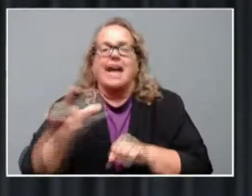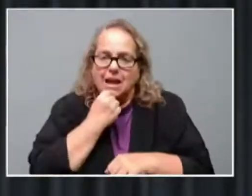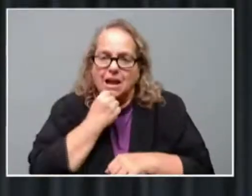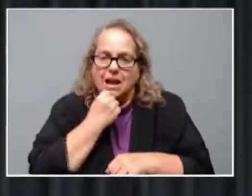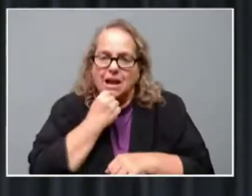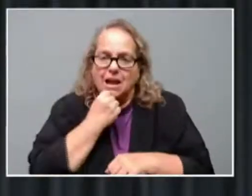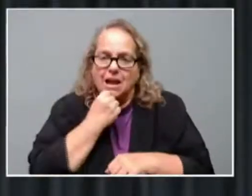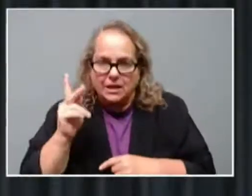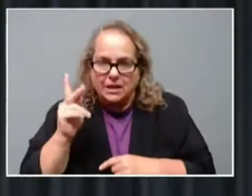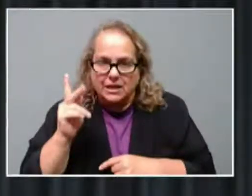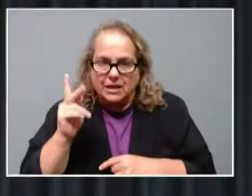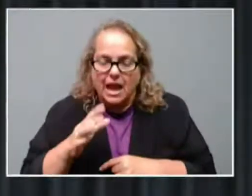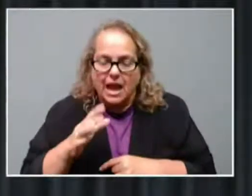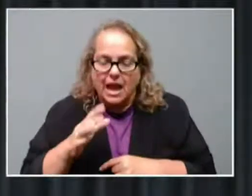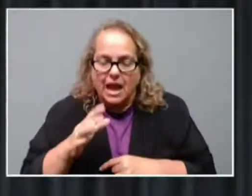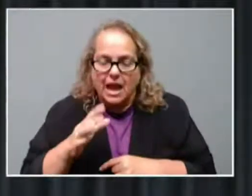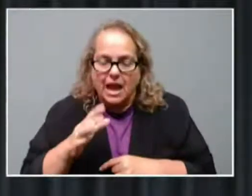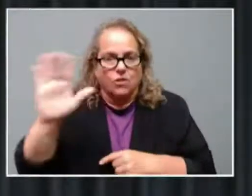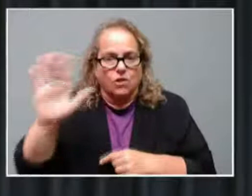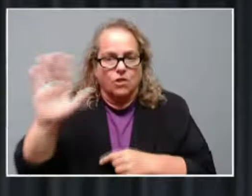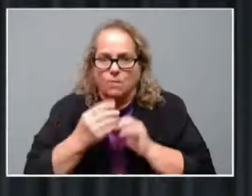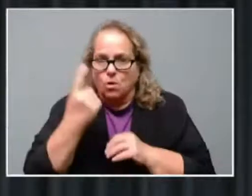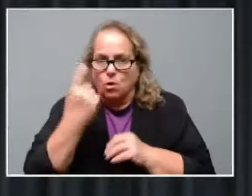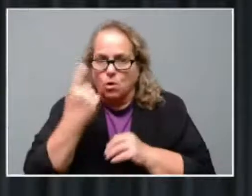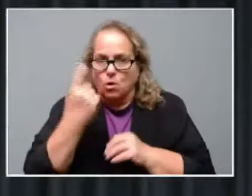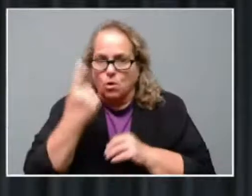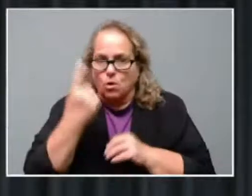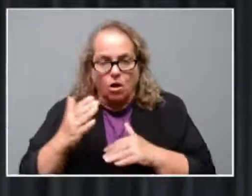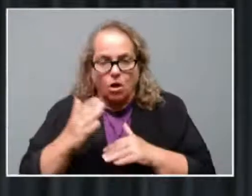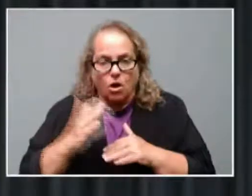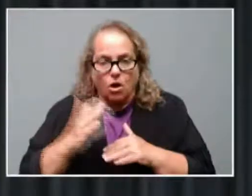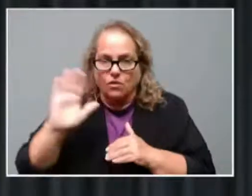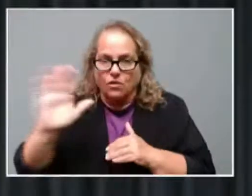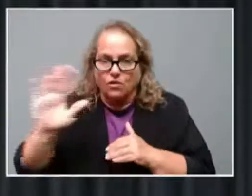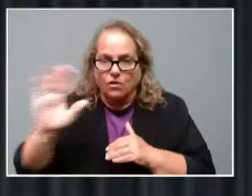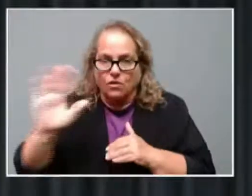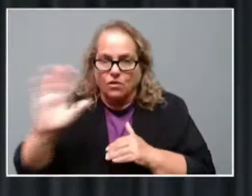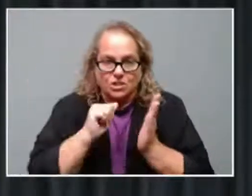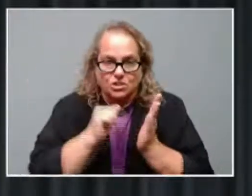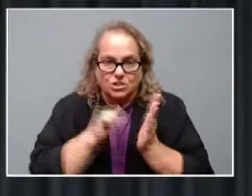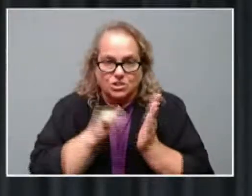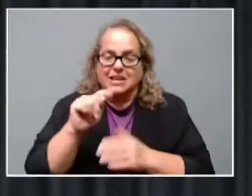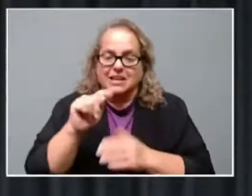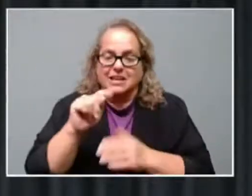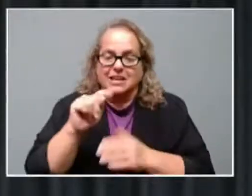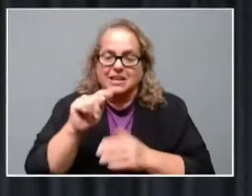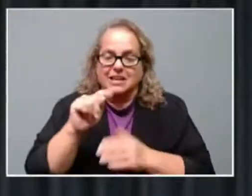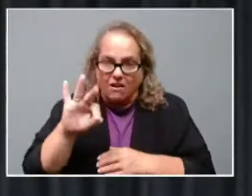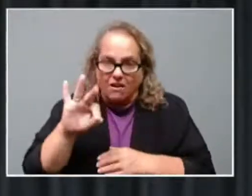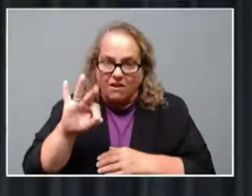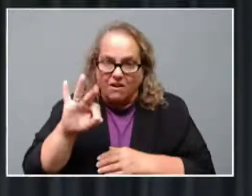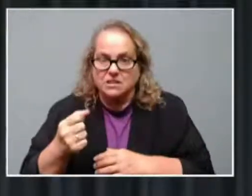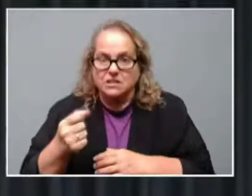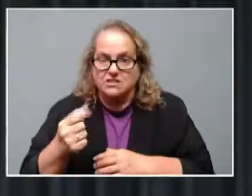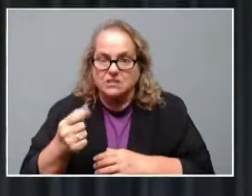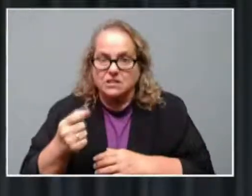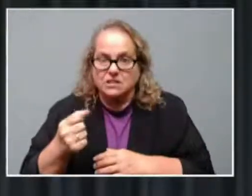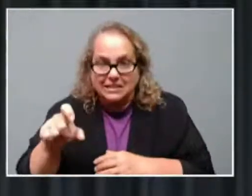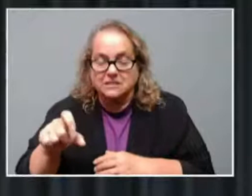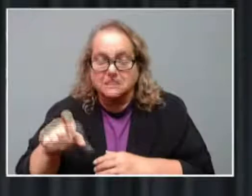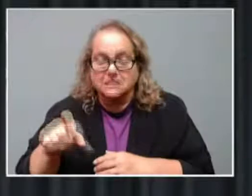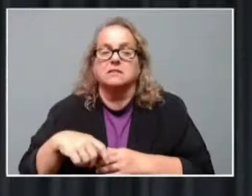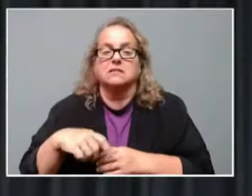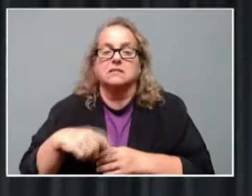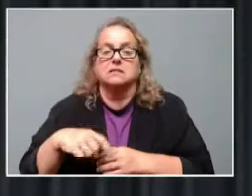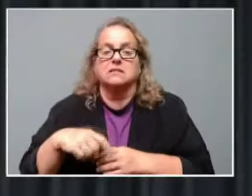was the number one thing on their agenda, these tariffs. You know what? They did an